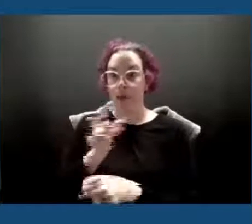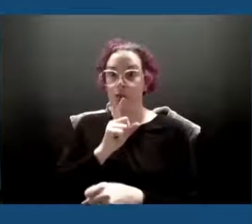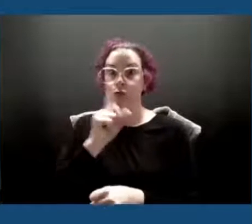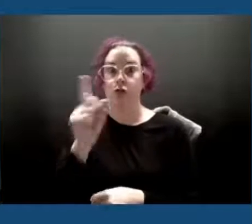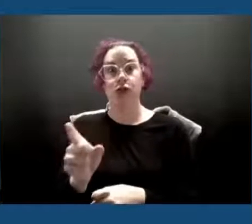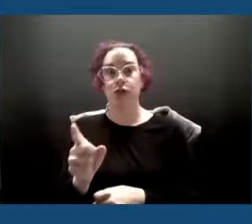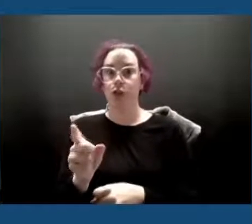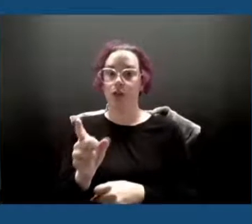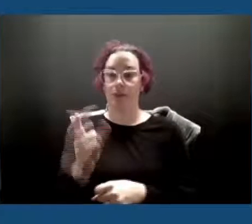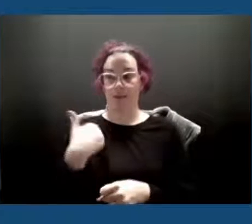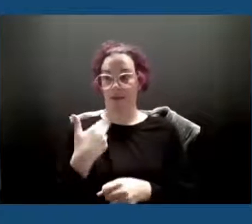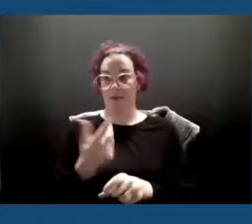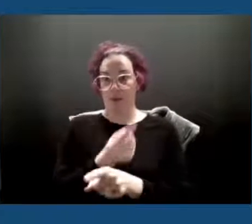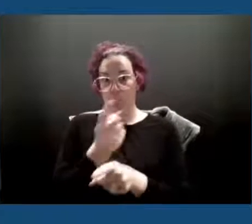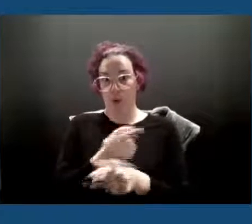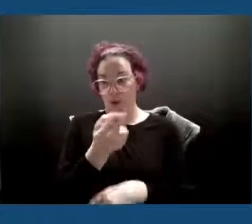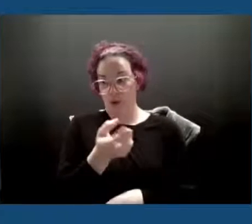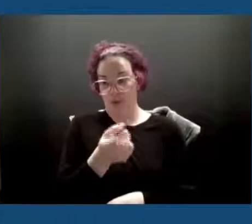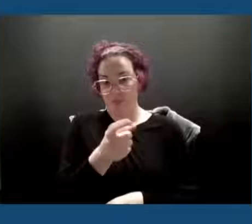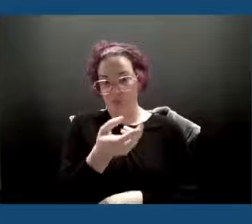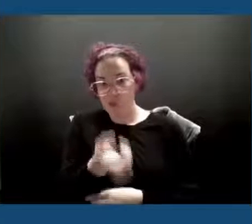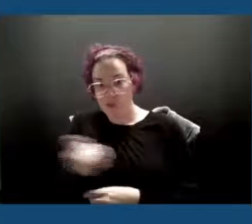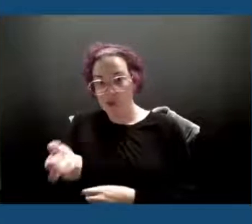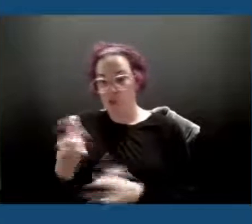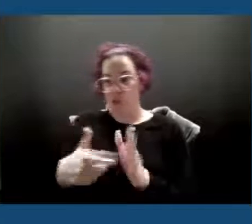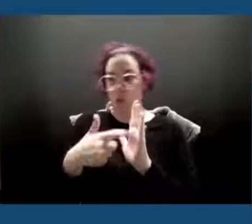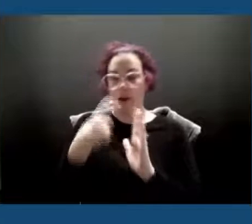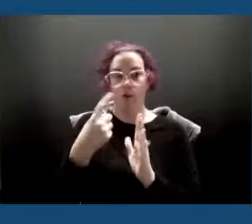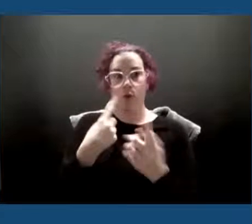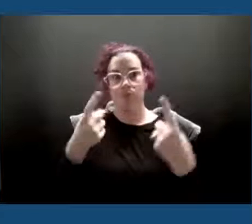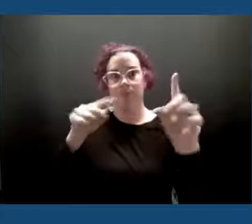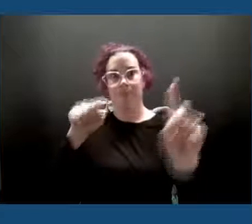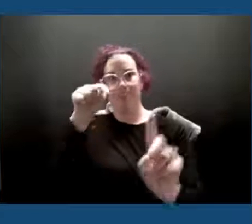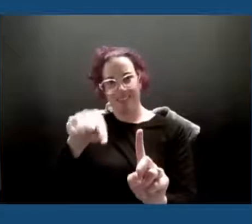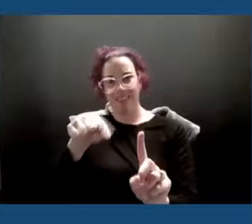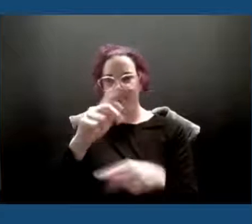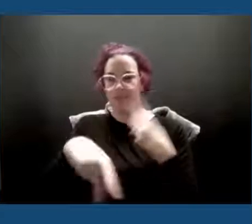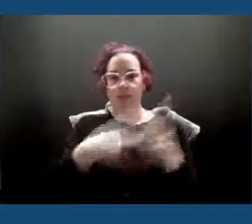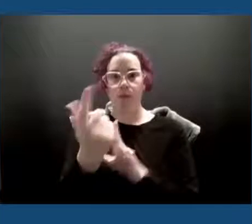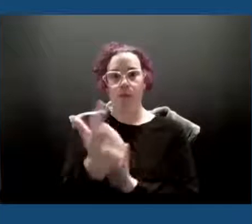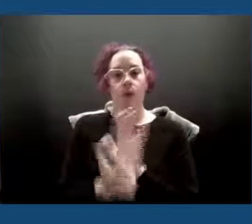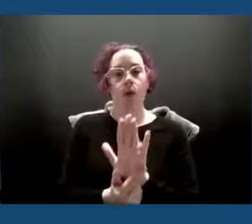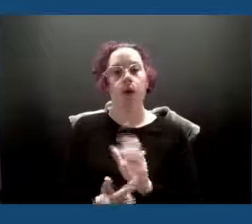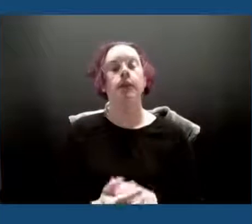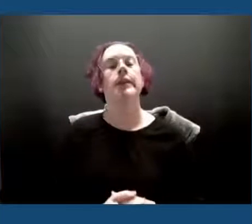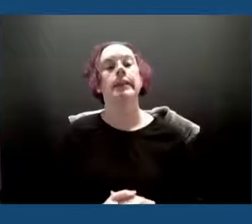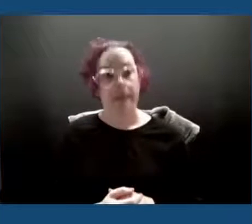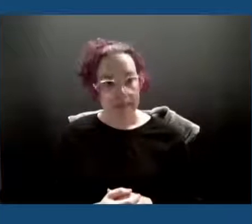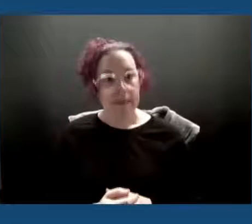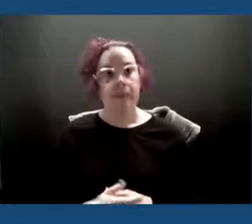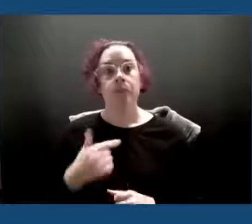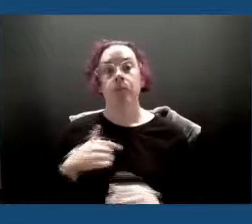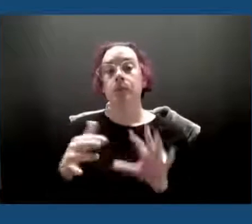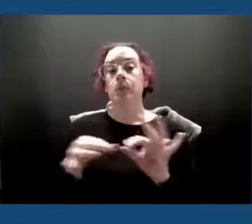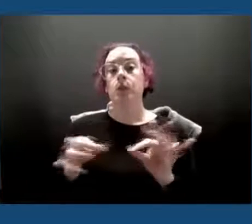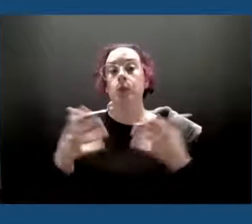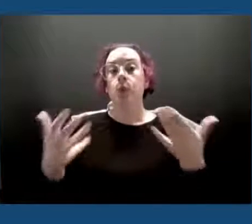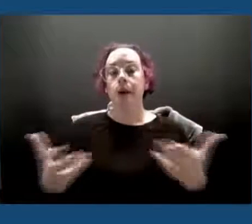the resources they need to fight battles like this. Let me say this. We are here